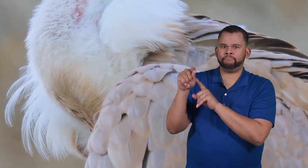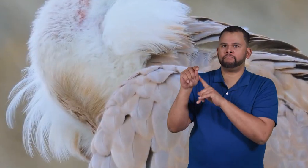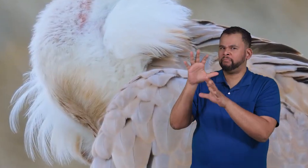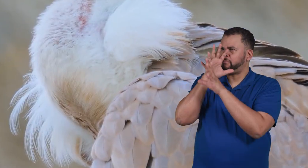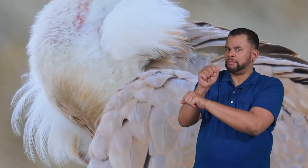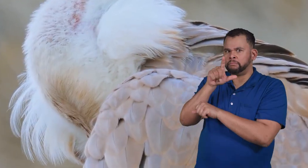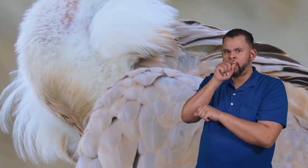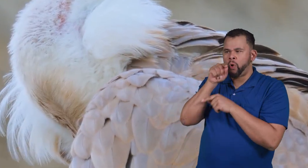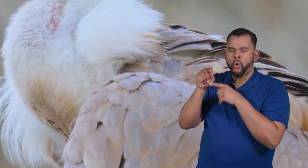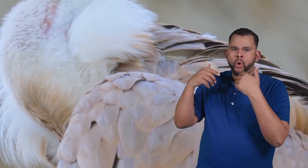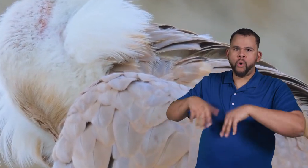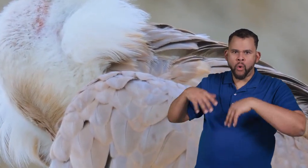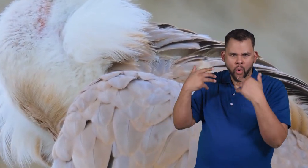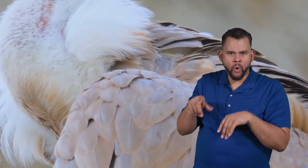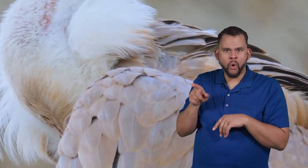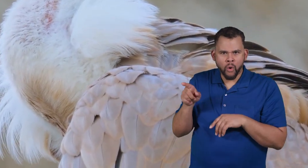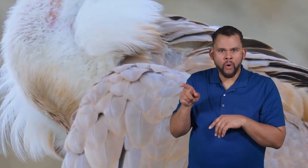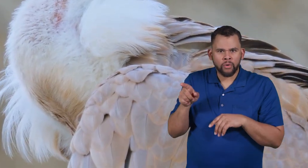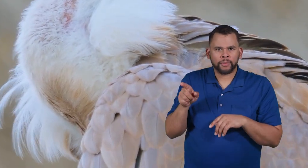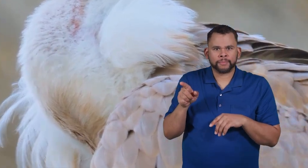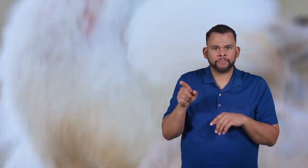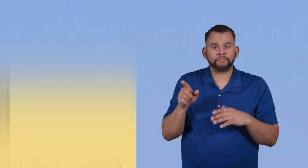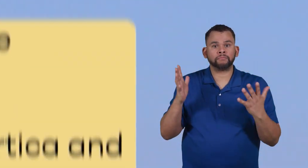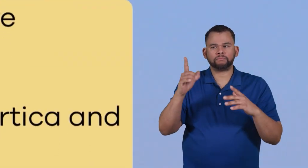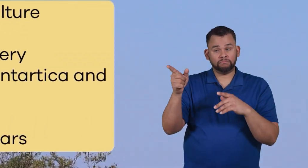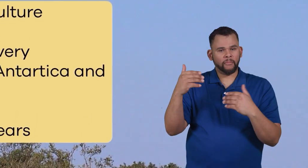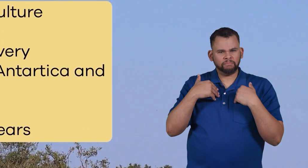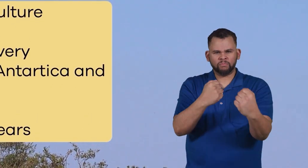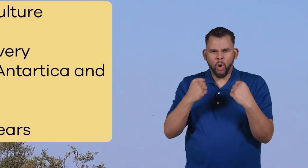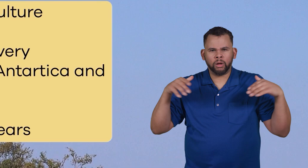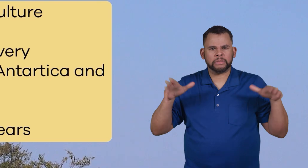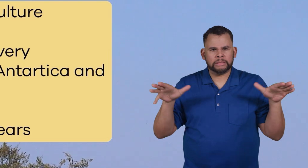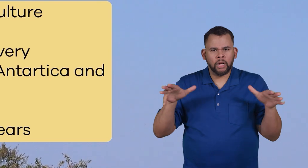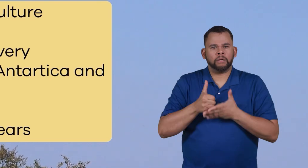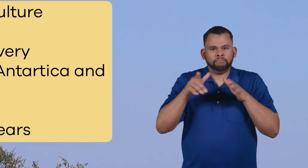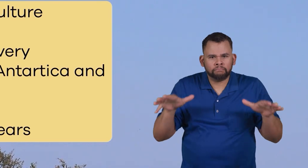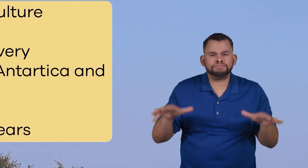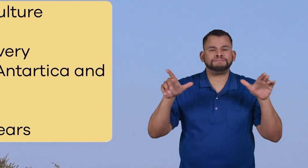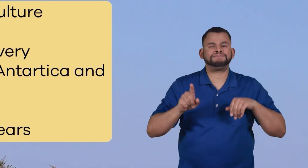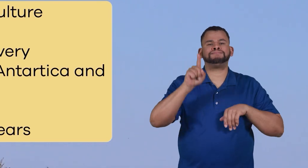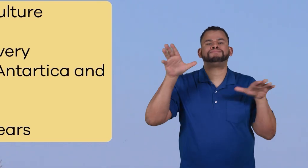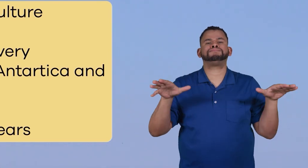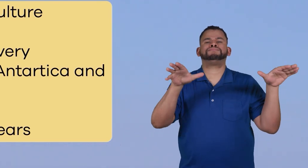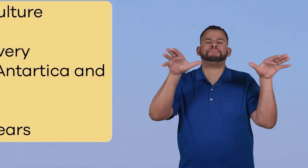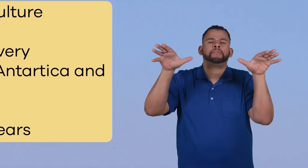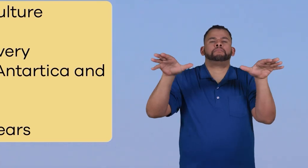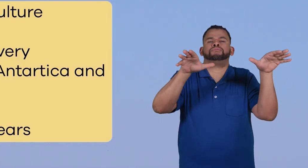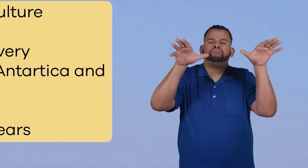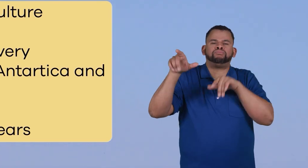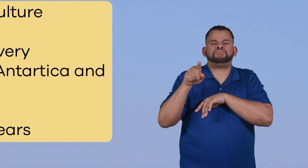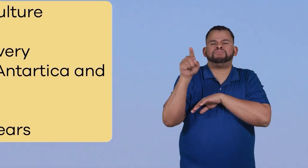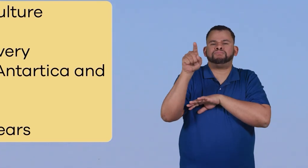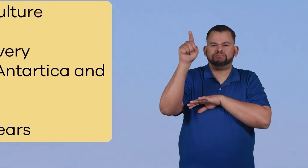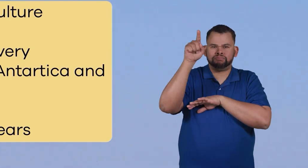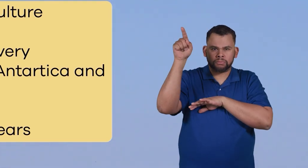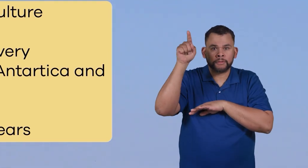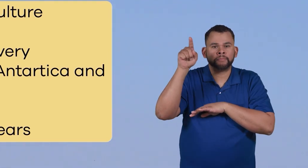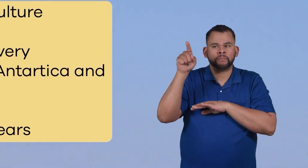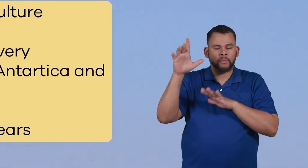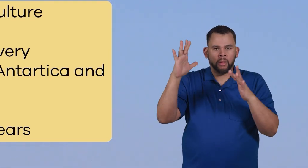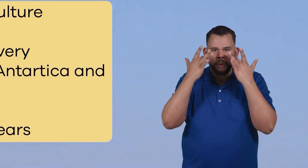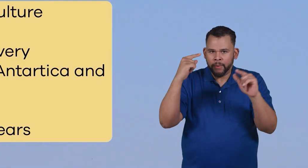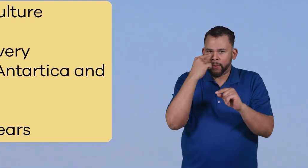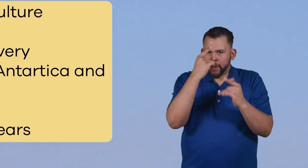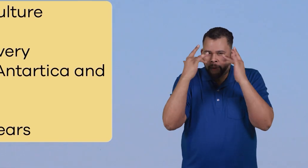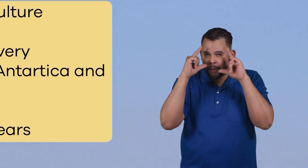The vulture is a fascinating bird. Strong wings help these birds soar high up in the sky, and